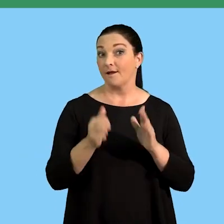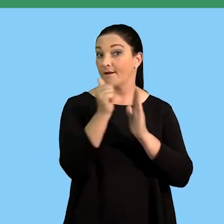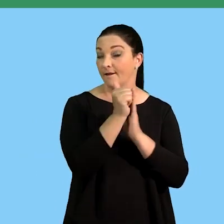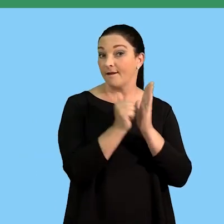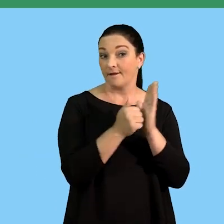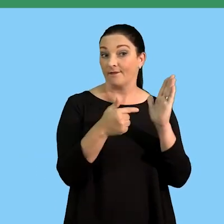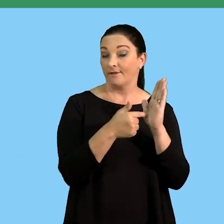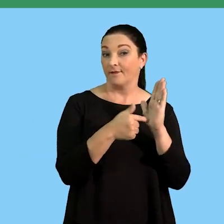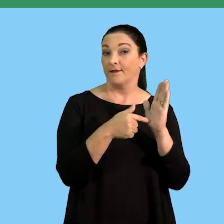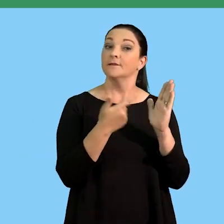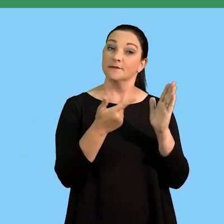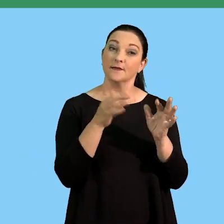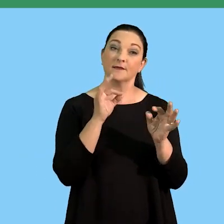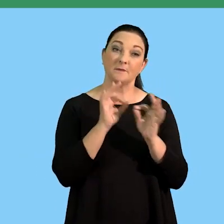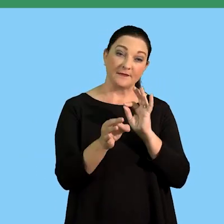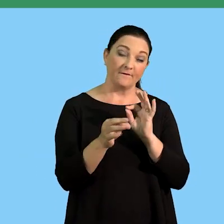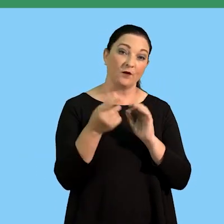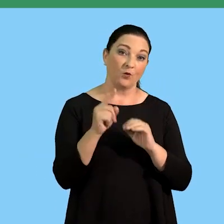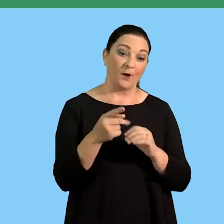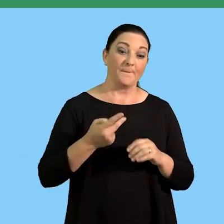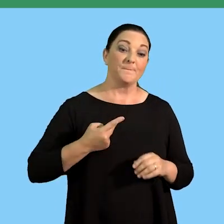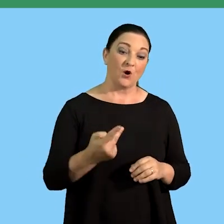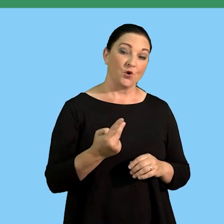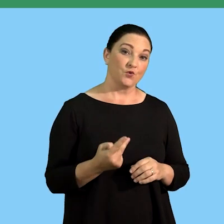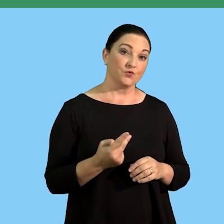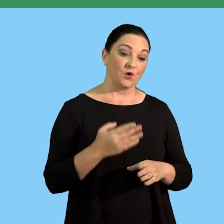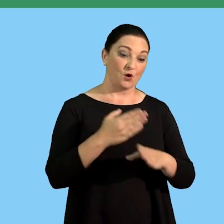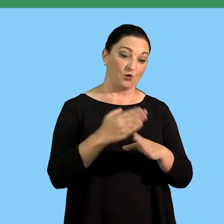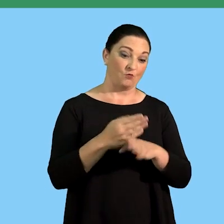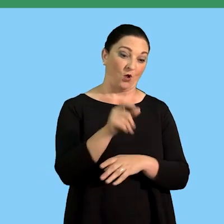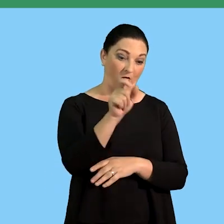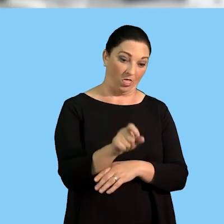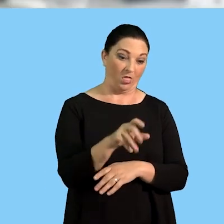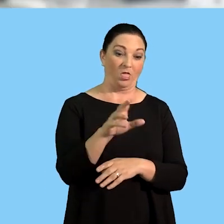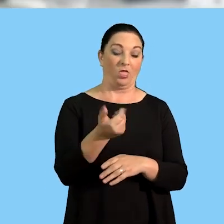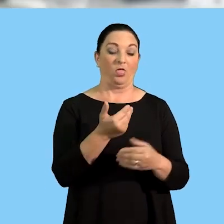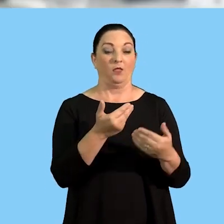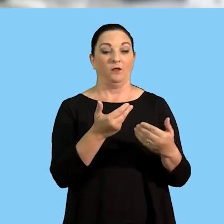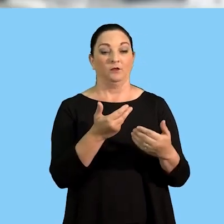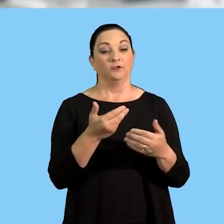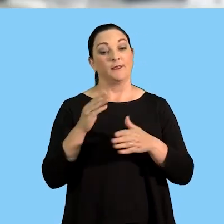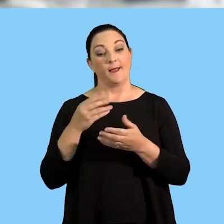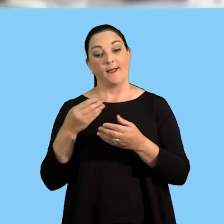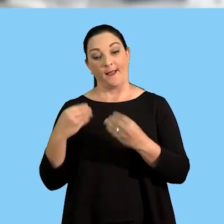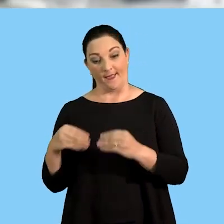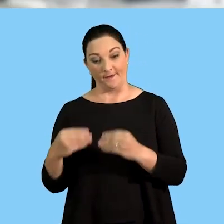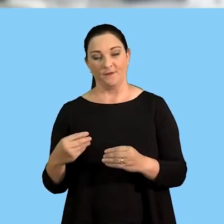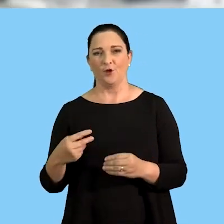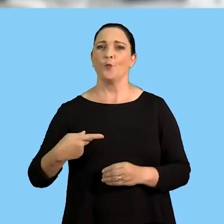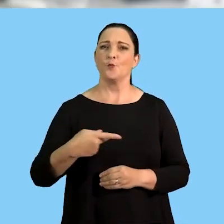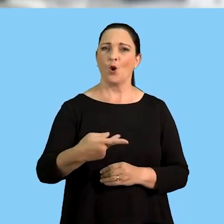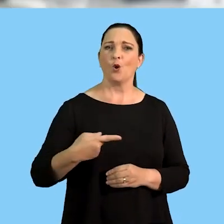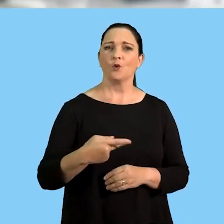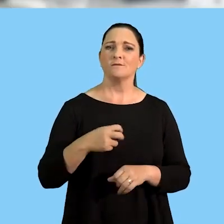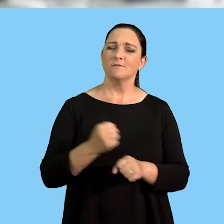the Act, it is specified that both the employer as well as the employee have responsibilities in making sure